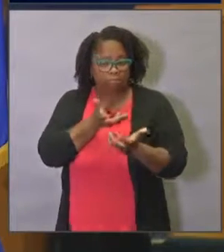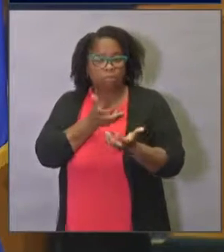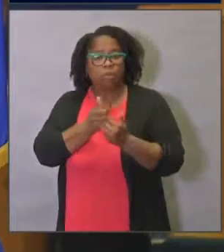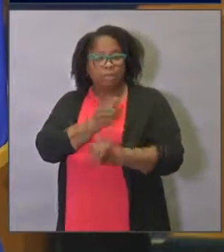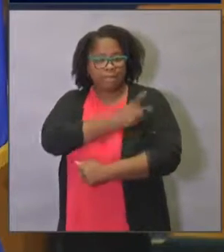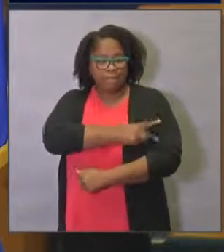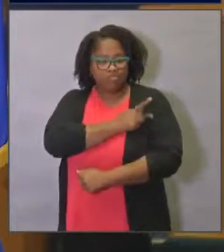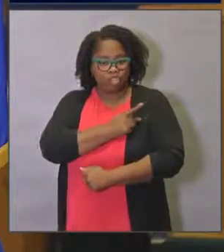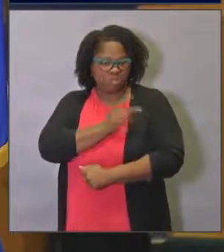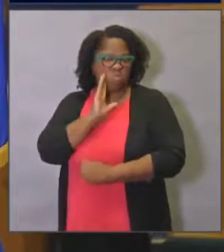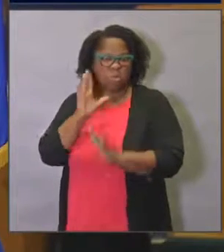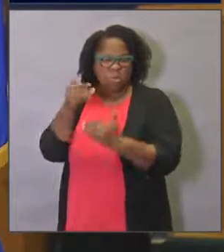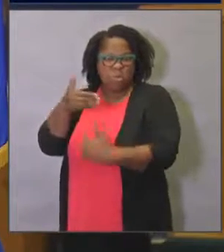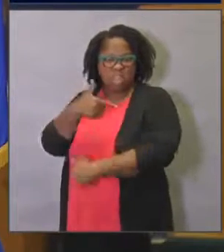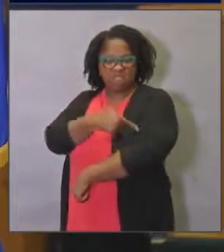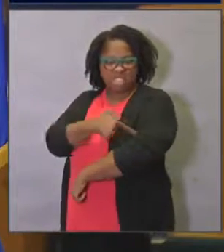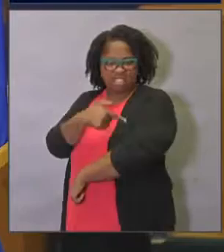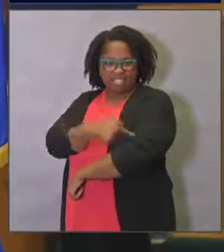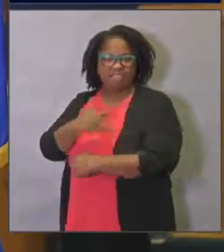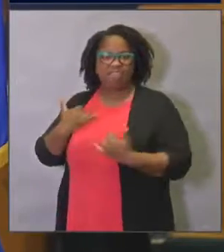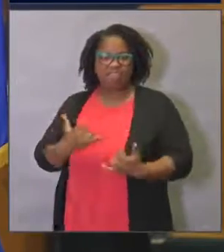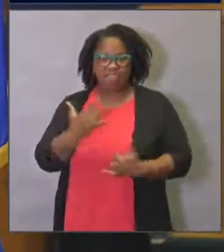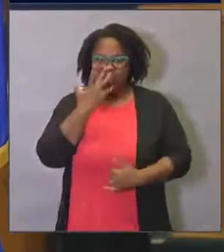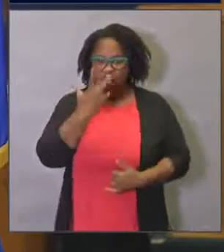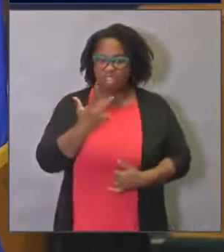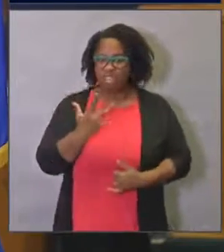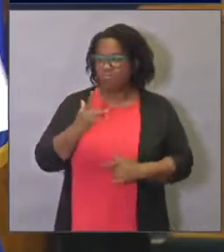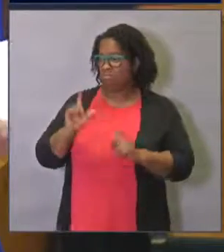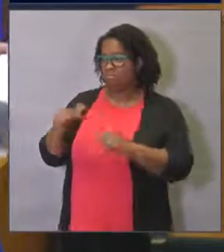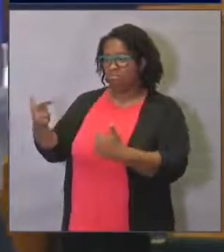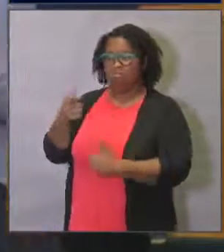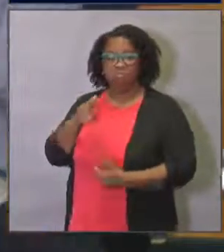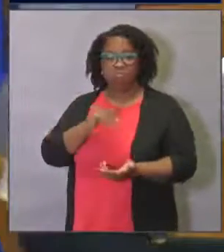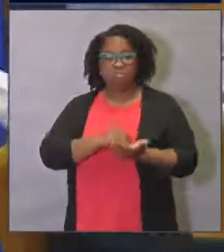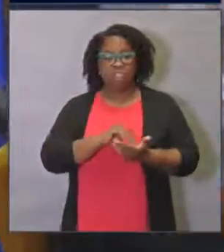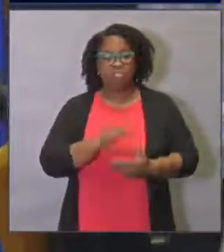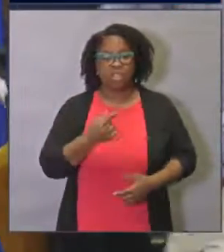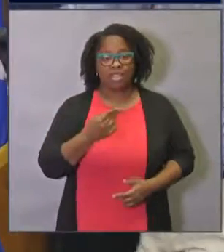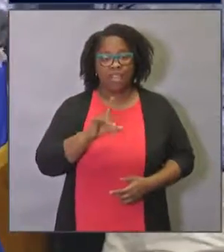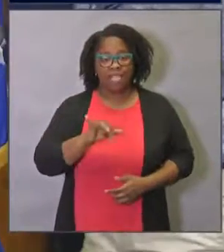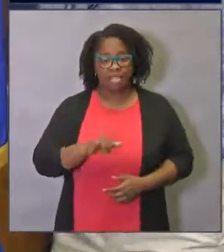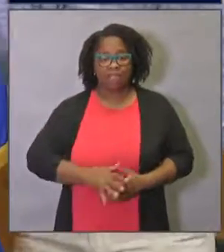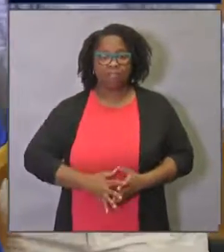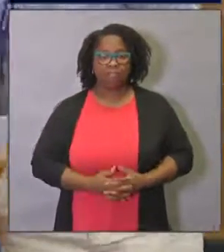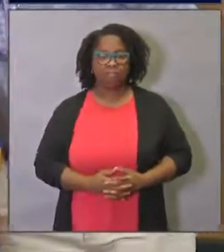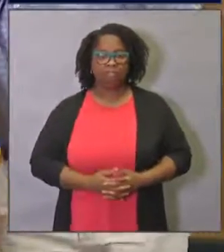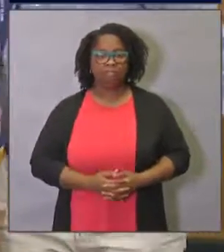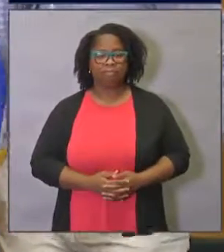are going to get vaccinated in this very early round. But I'll turn it over to Dr. Galley.